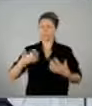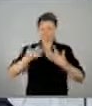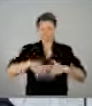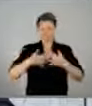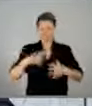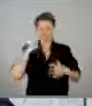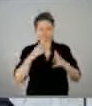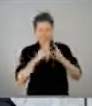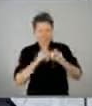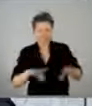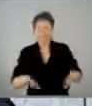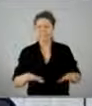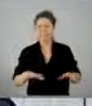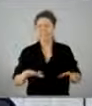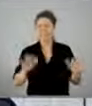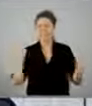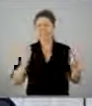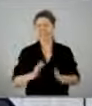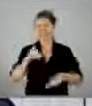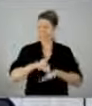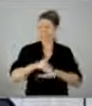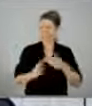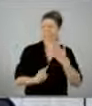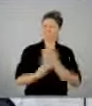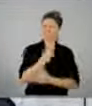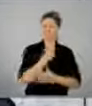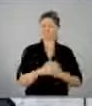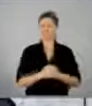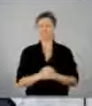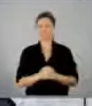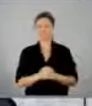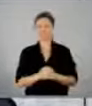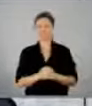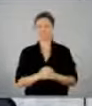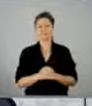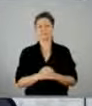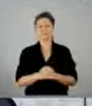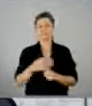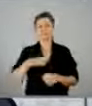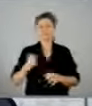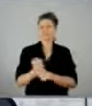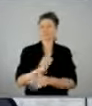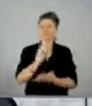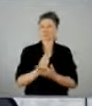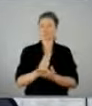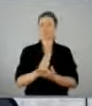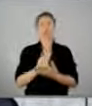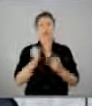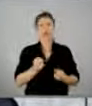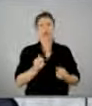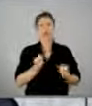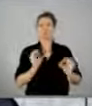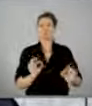through, and we want to make sure that those systems are up to the standard that I would